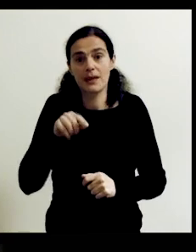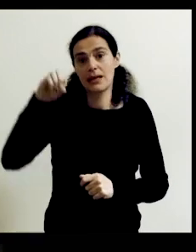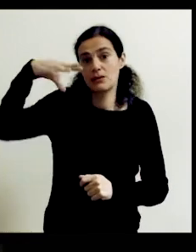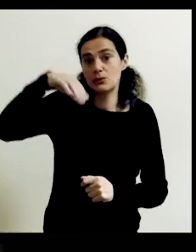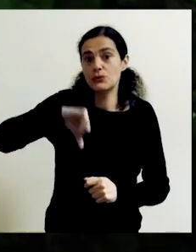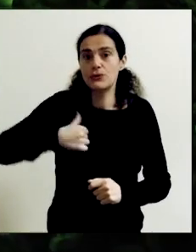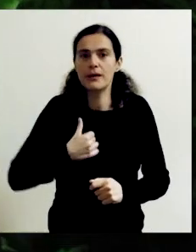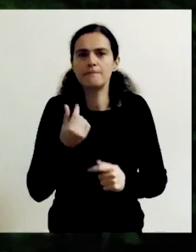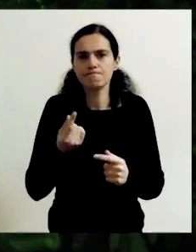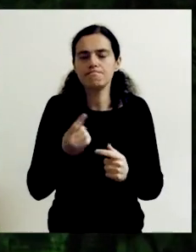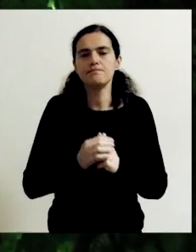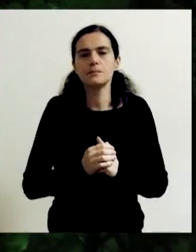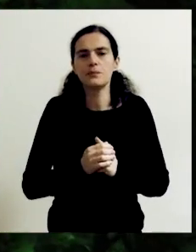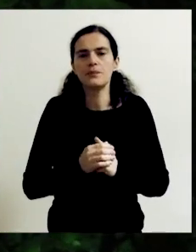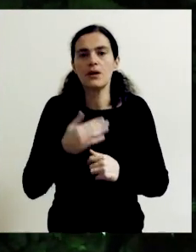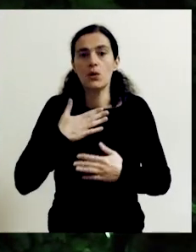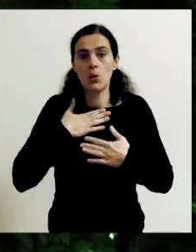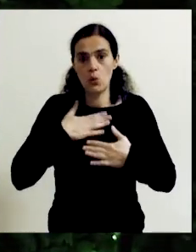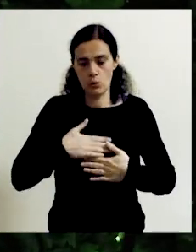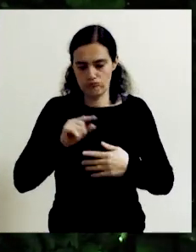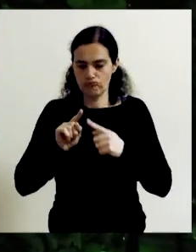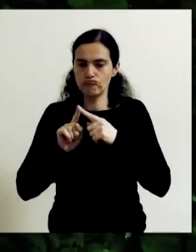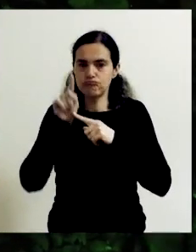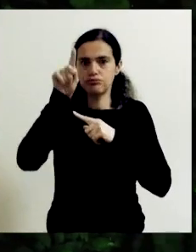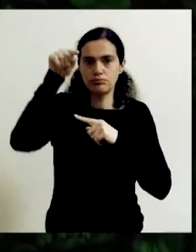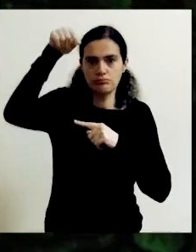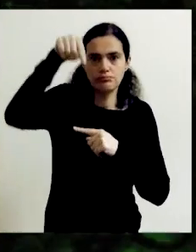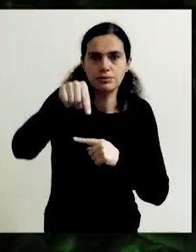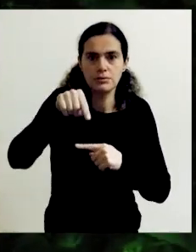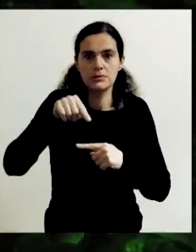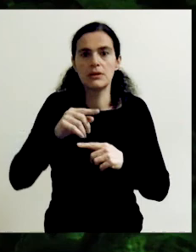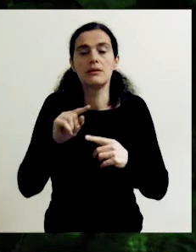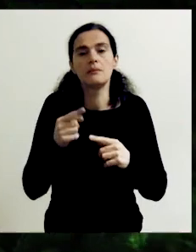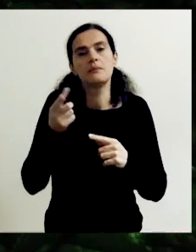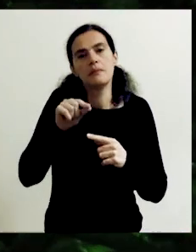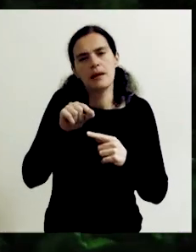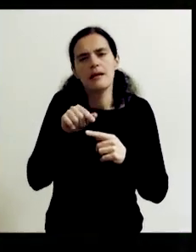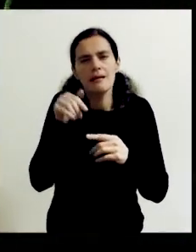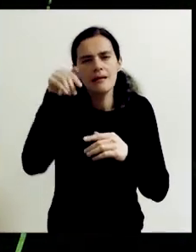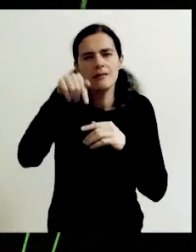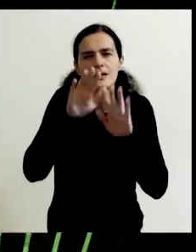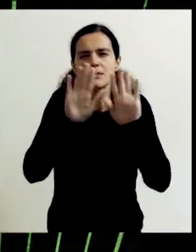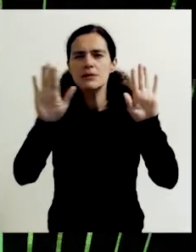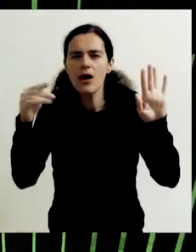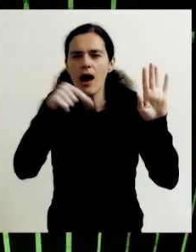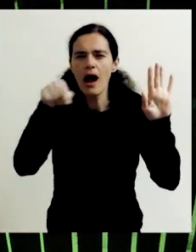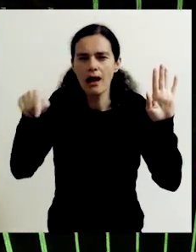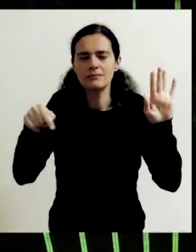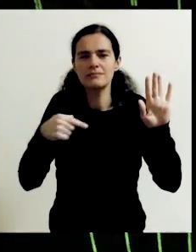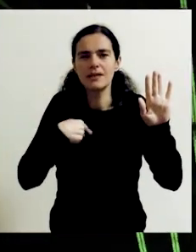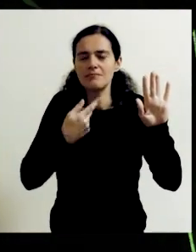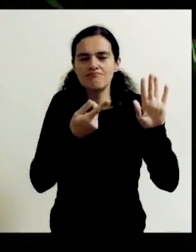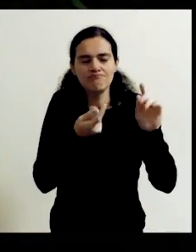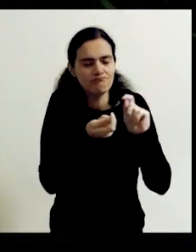there is, in this green light, coming out of the body of Boyle-Child at the entrance of the